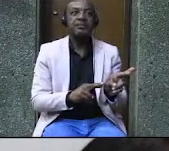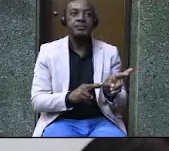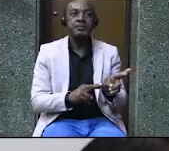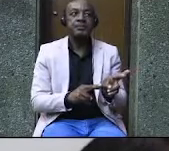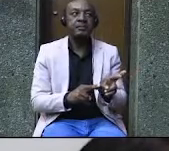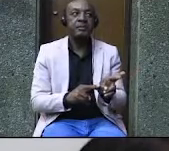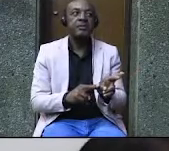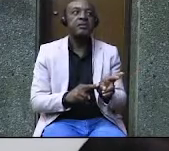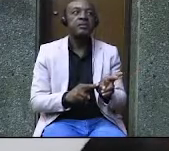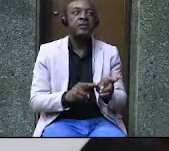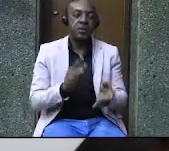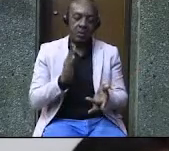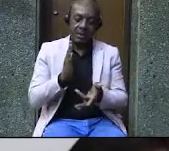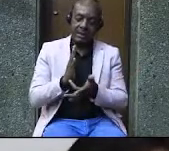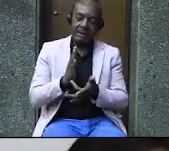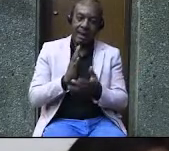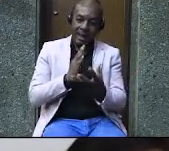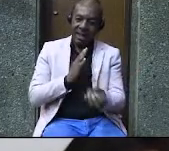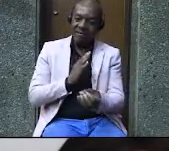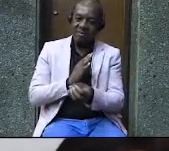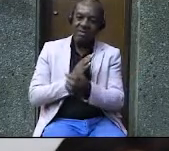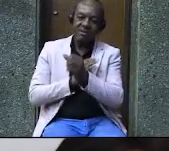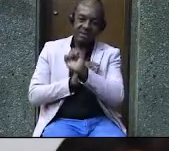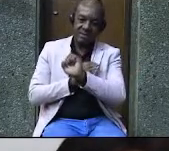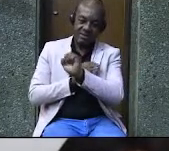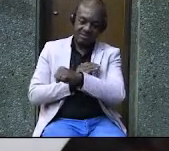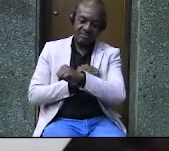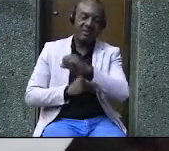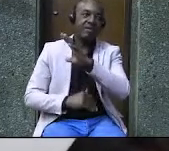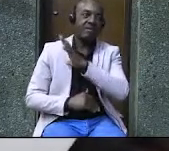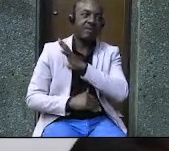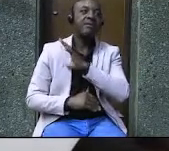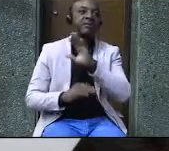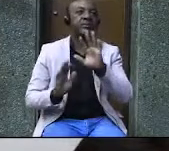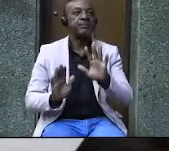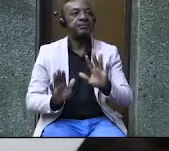Technical, do you have it there? They are fine.